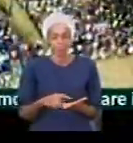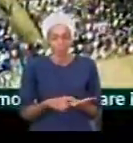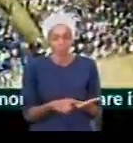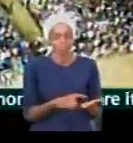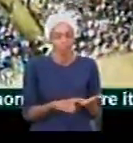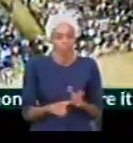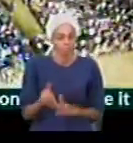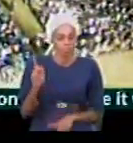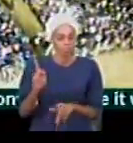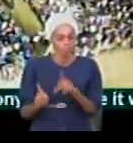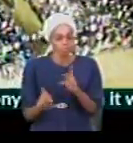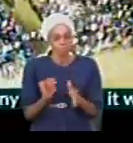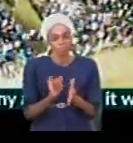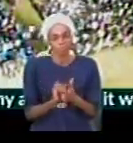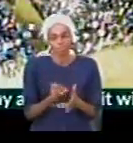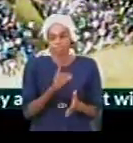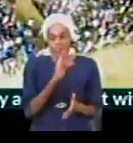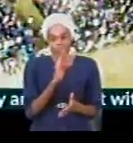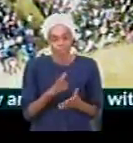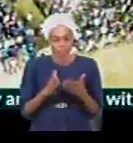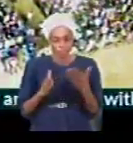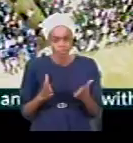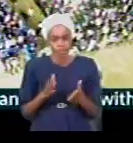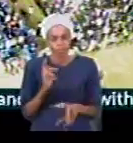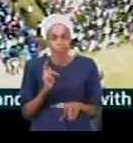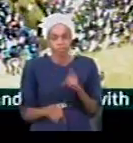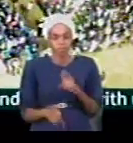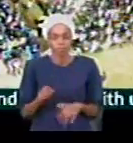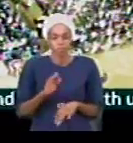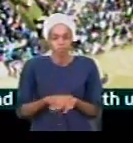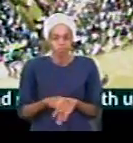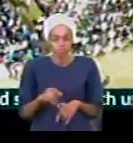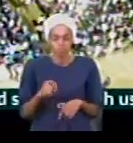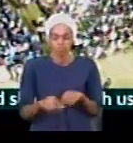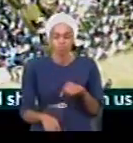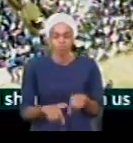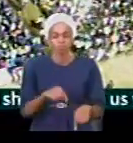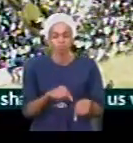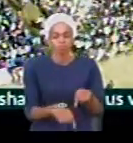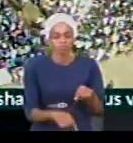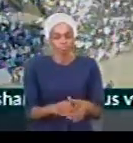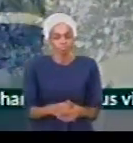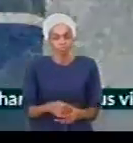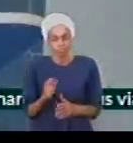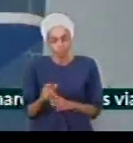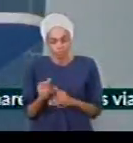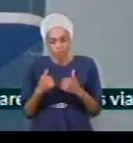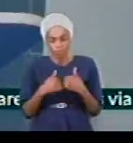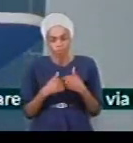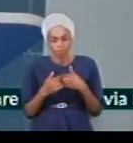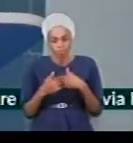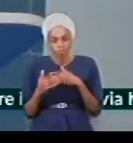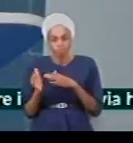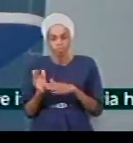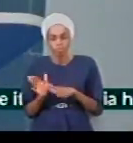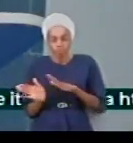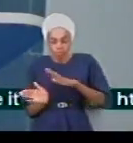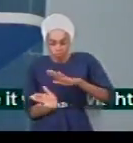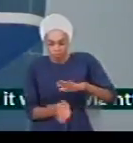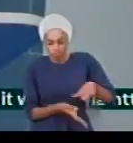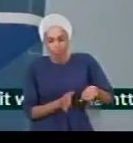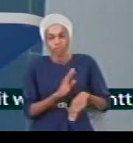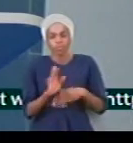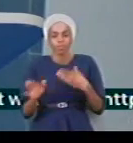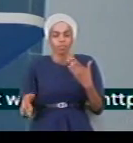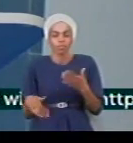right now we are using any crutches rest it up and let everybody see that God has done something for